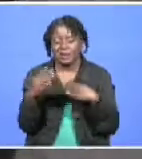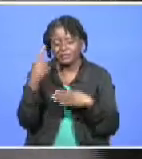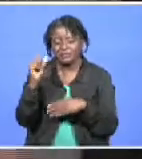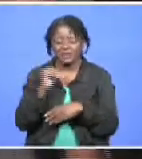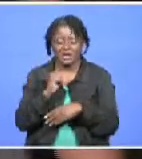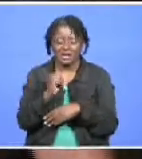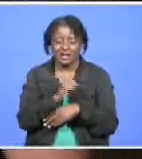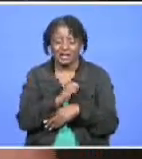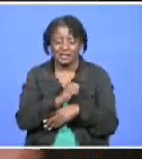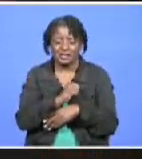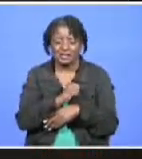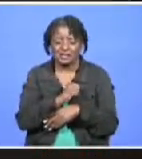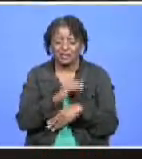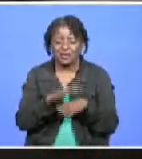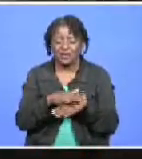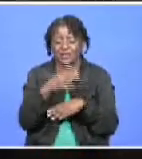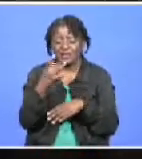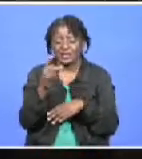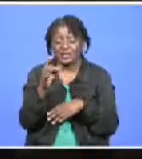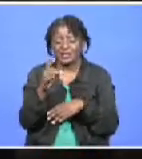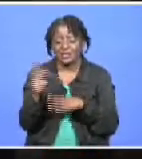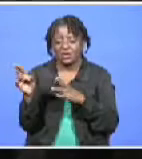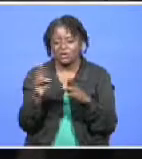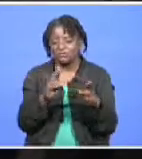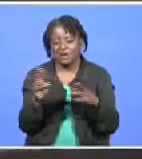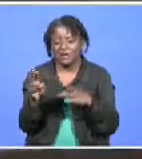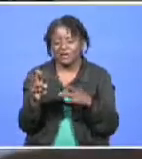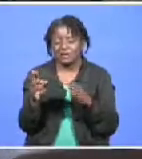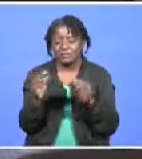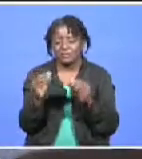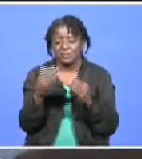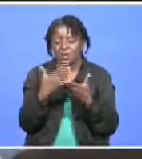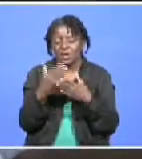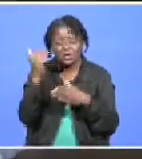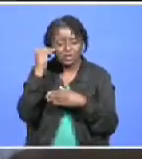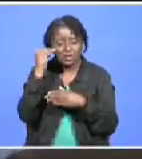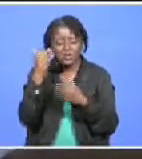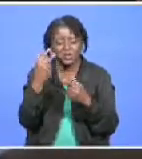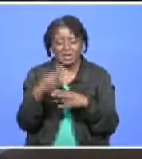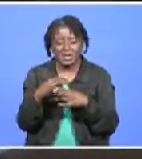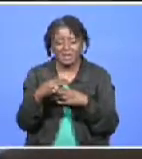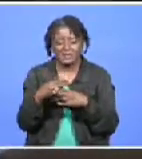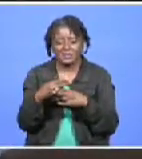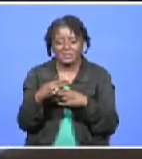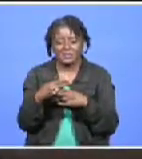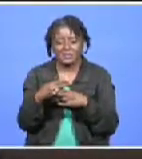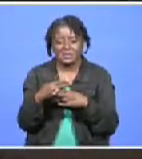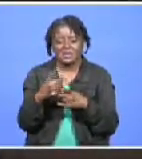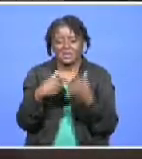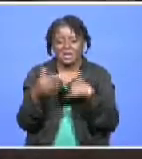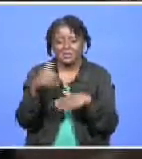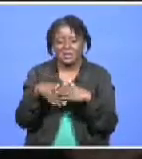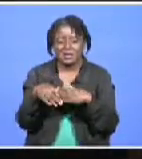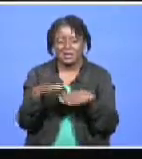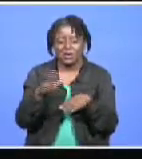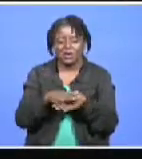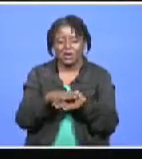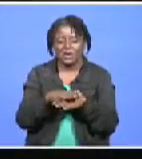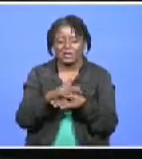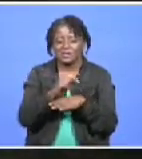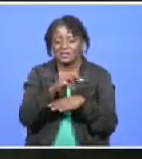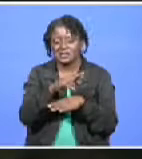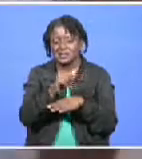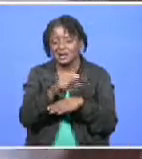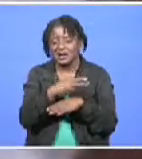A teams are ready to go. One of the more notable names, perennial powerhouse North Carolina Tar Heels, came in on Sunday, and they said this might be